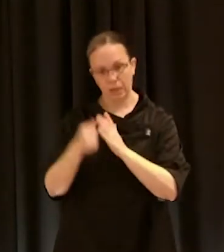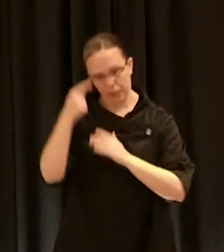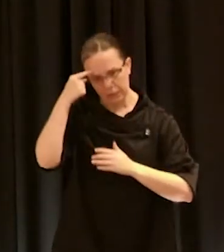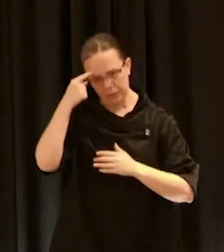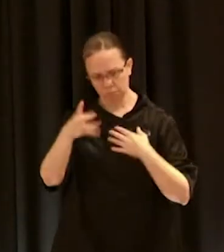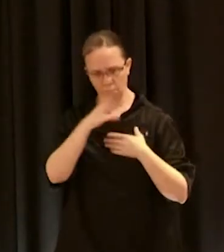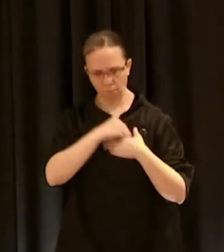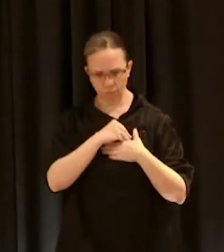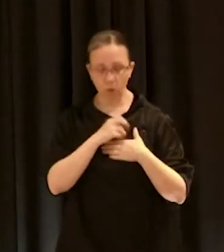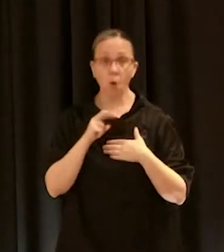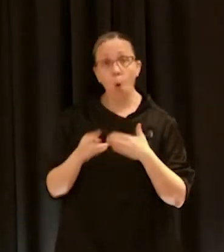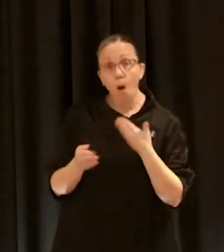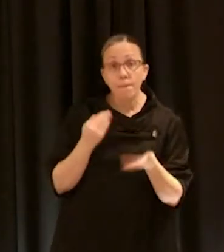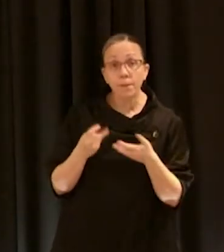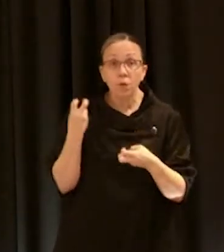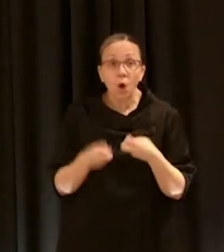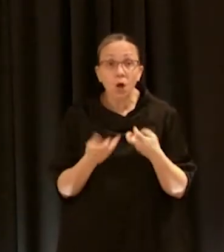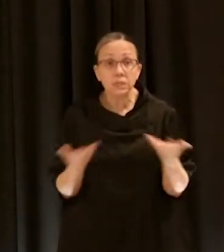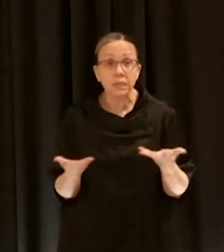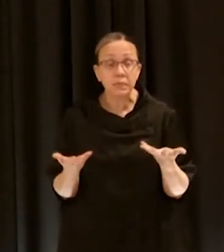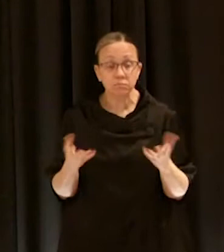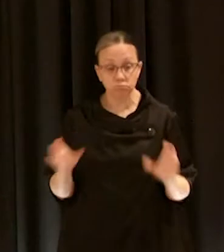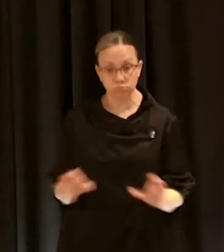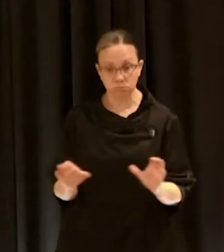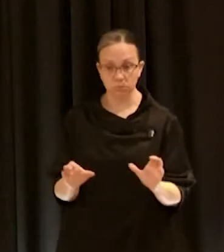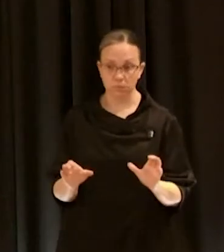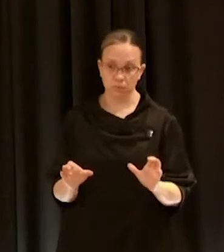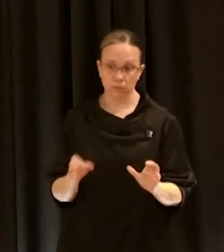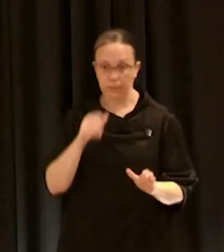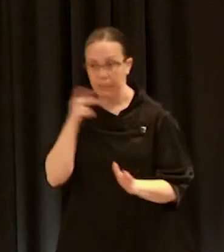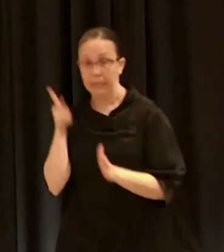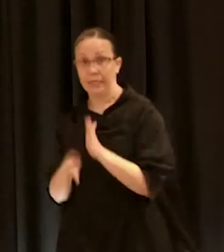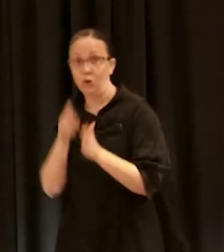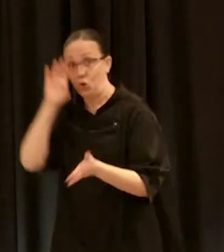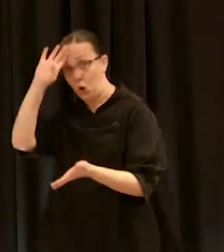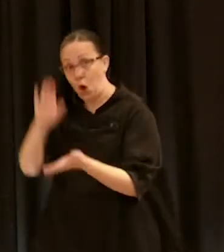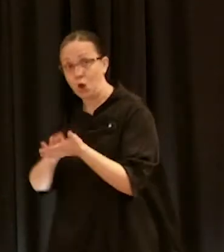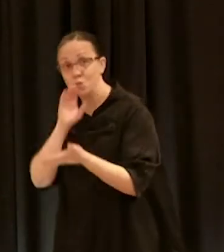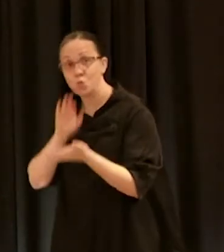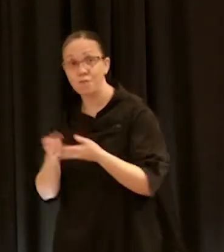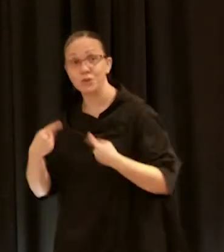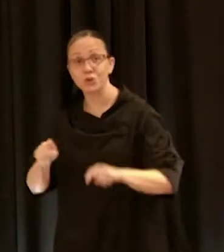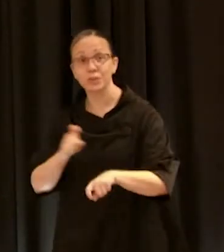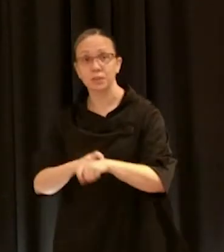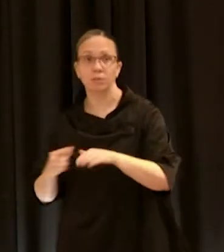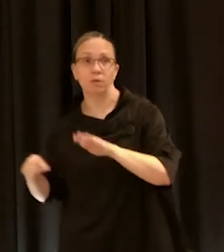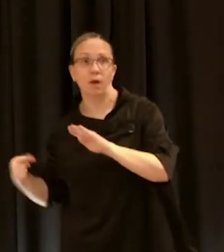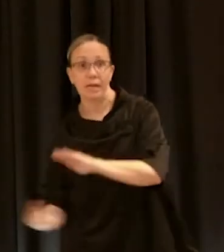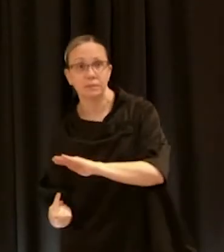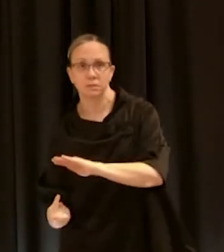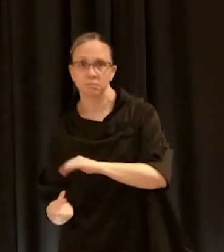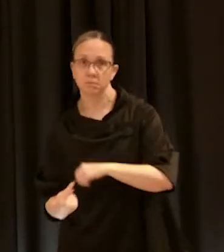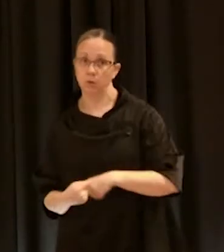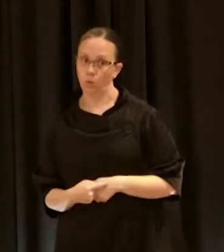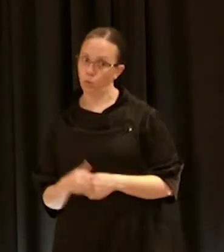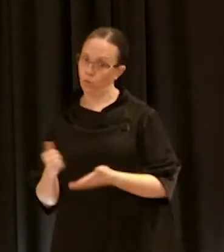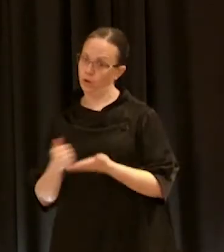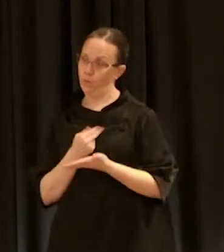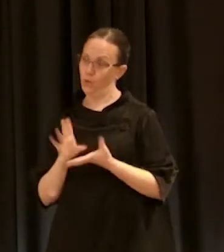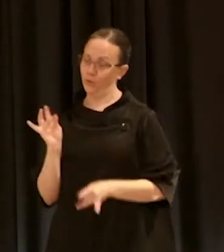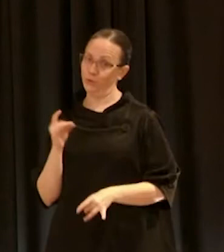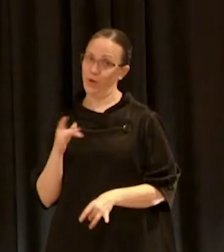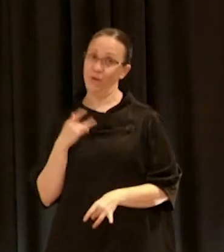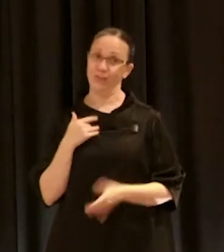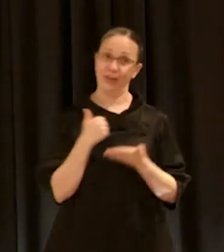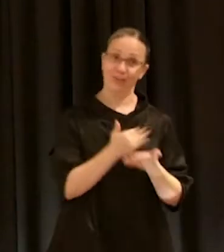is in my life. Or maybe one of the hardest things you've ever done is to not kill your spouse during this time of quarantine. Help me, Holy Ghost. I